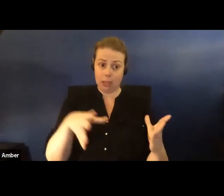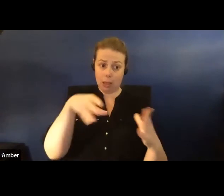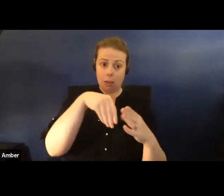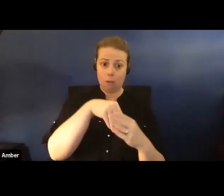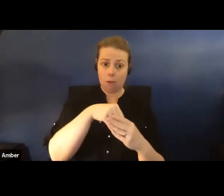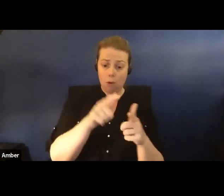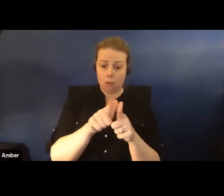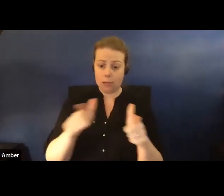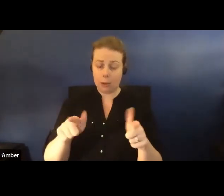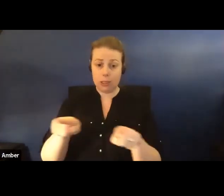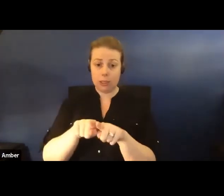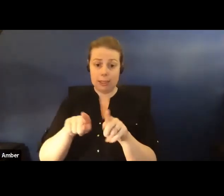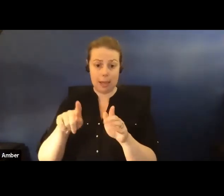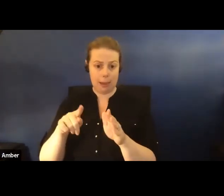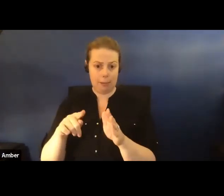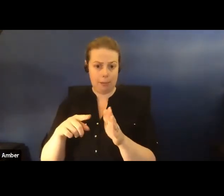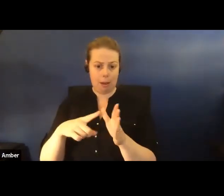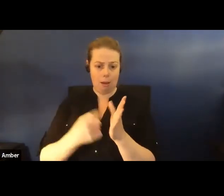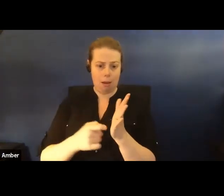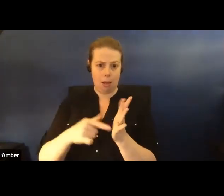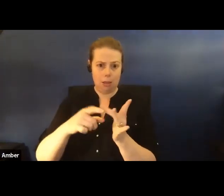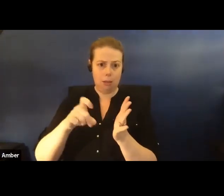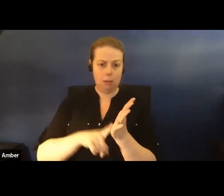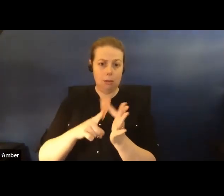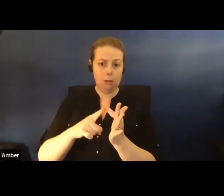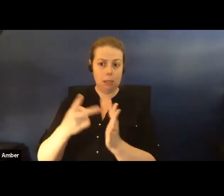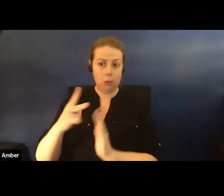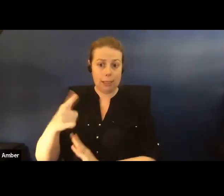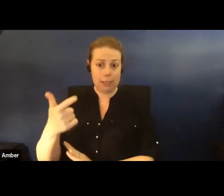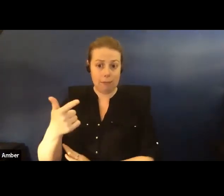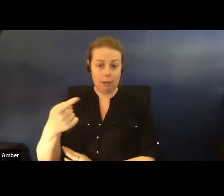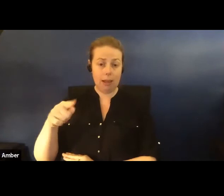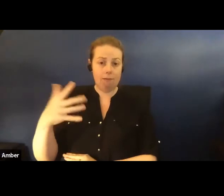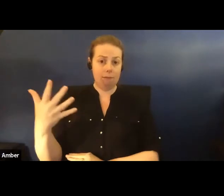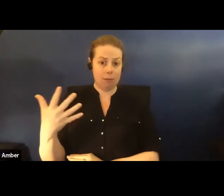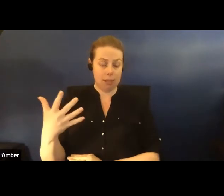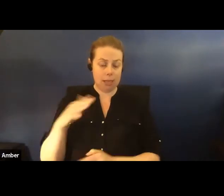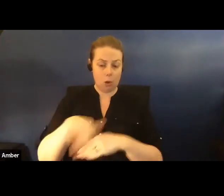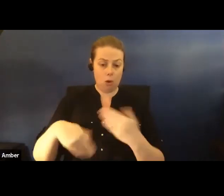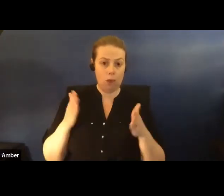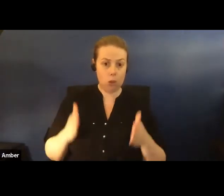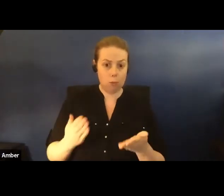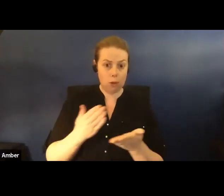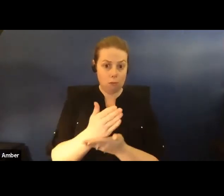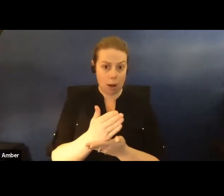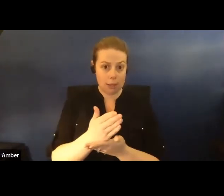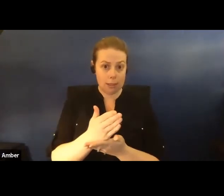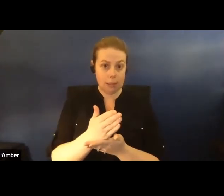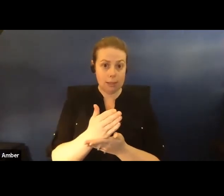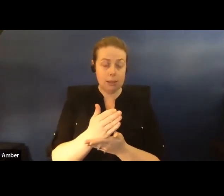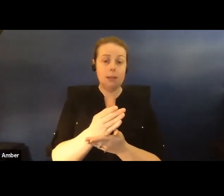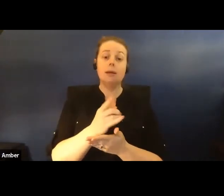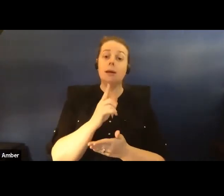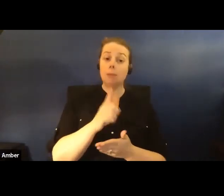Articles 27 and 15 of these human rights instruments, the equivalent article in CRPD